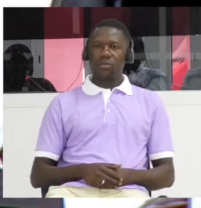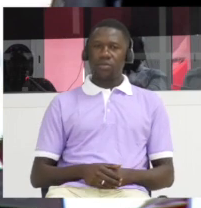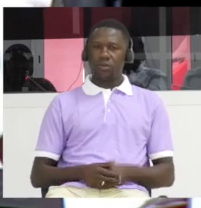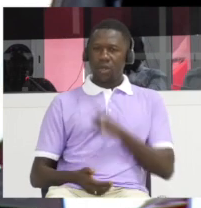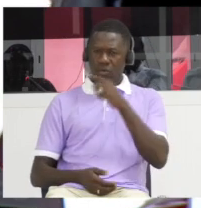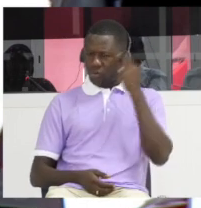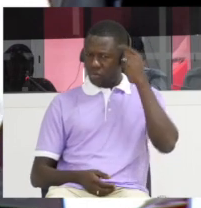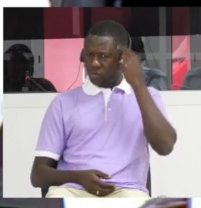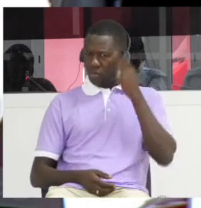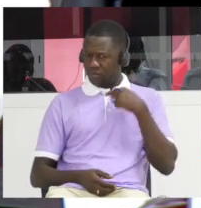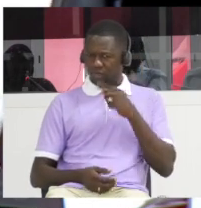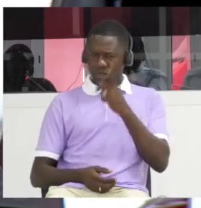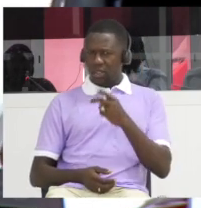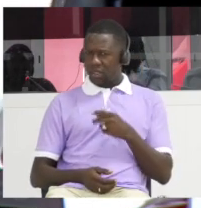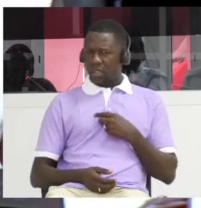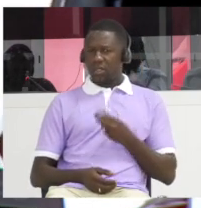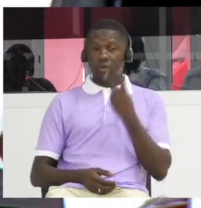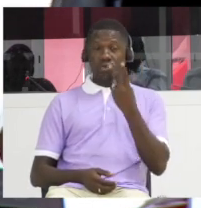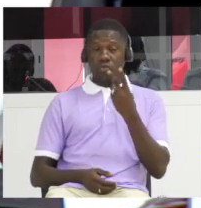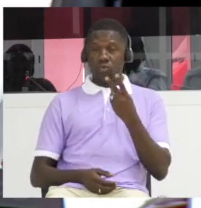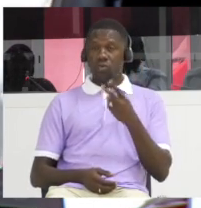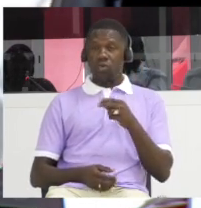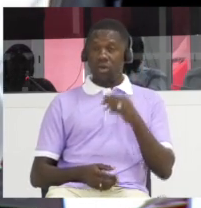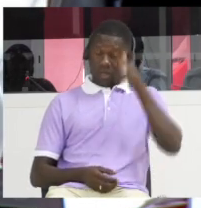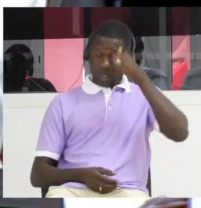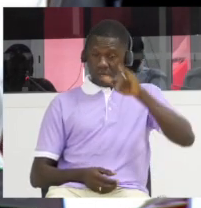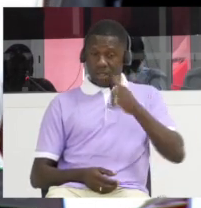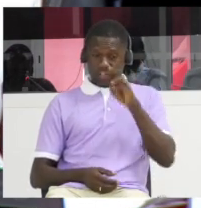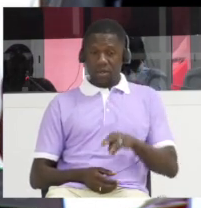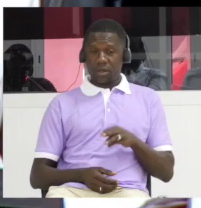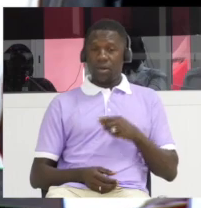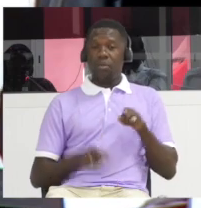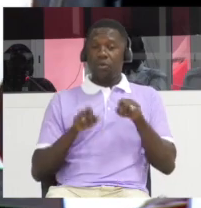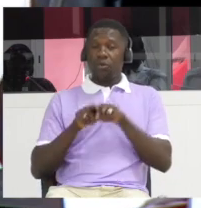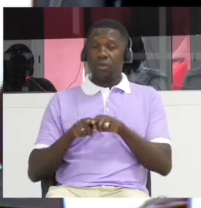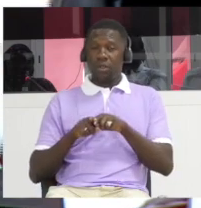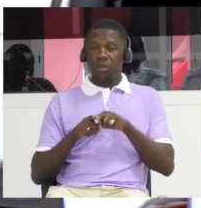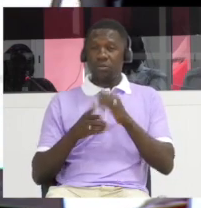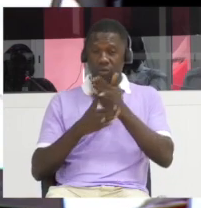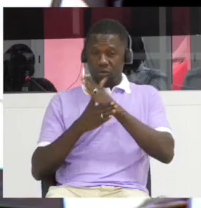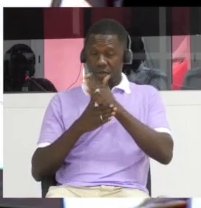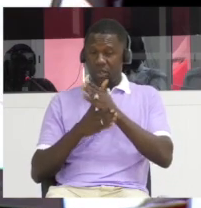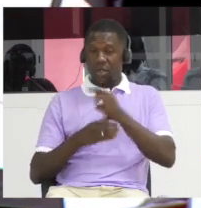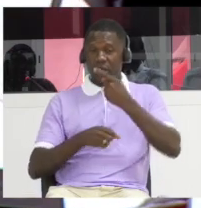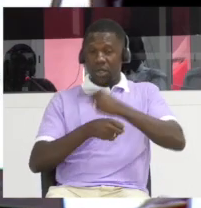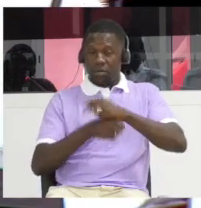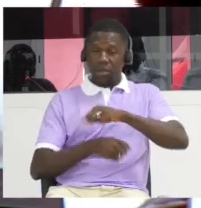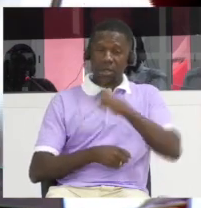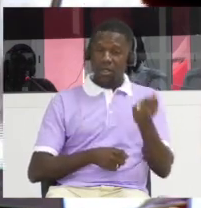you aware, in fact, that there were two agreements between Gambia and Nigeria, and the first was called